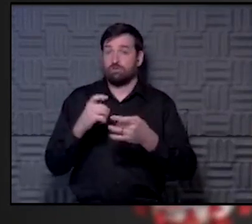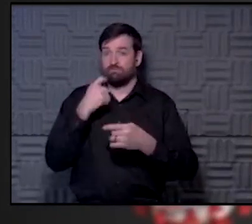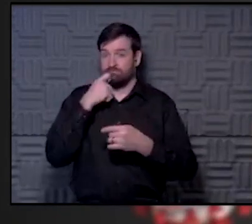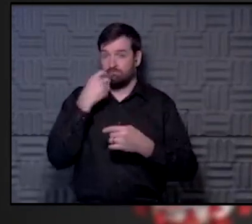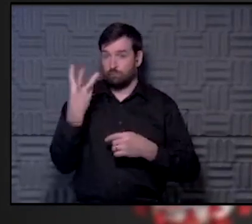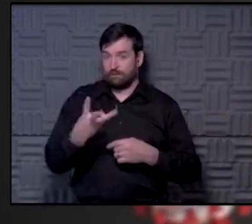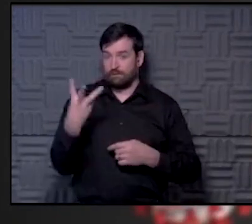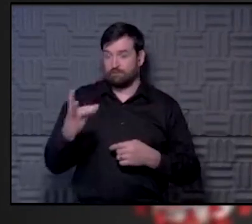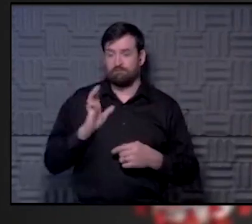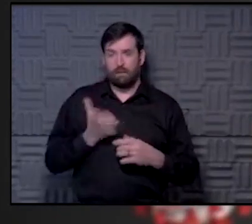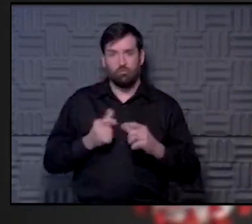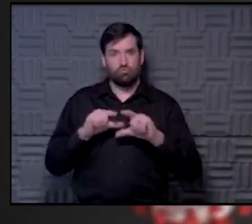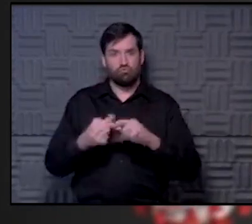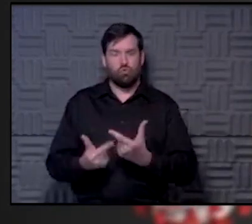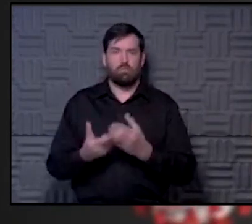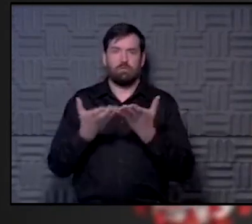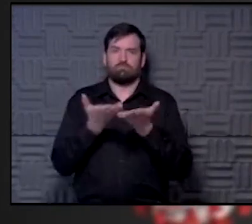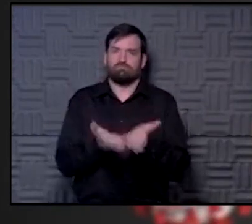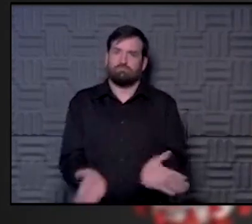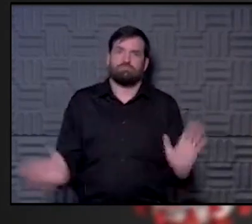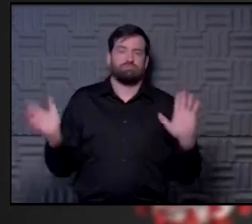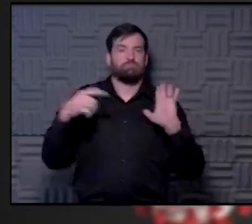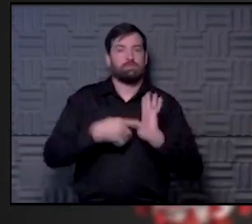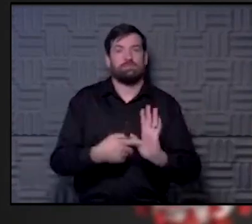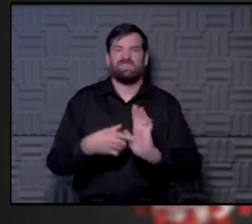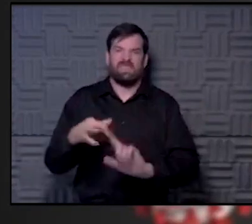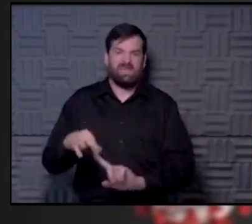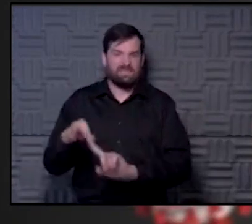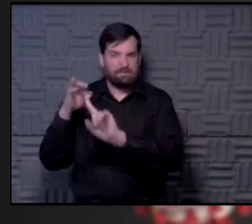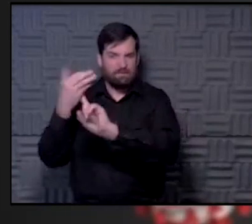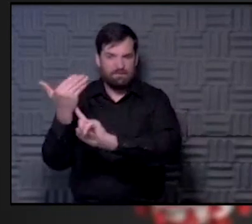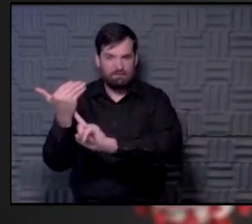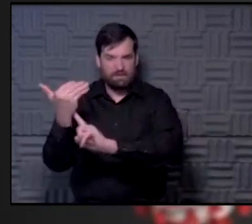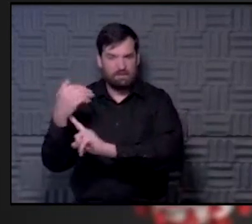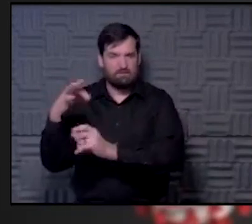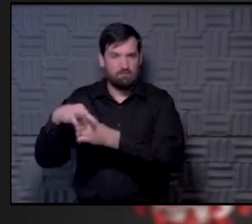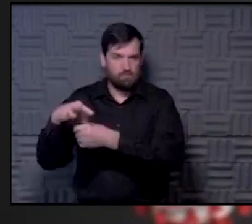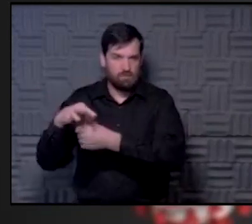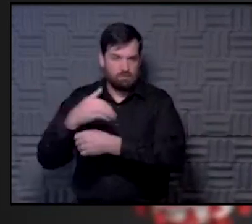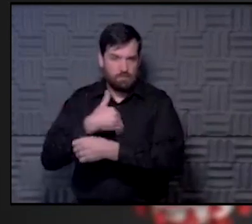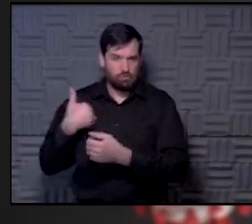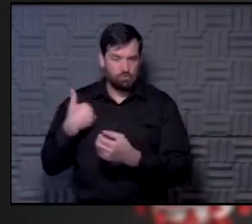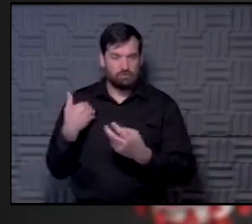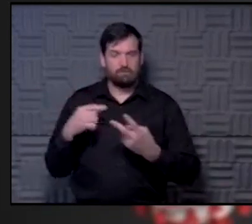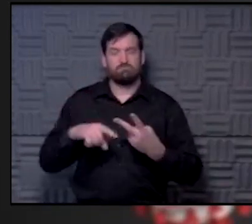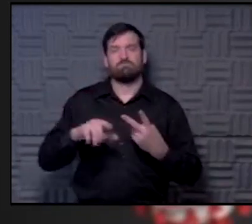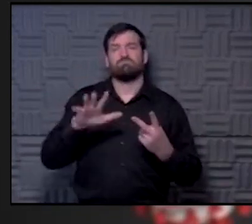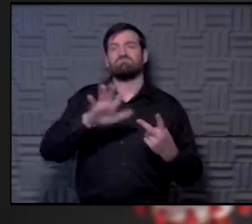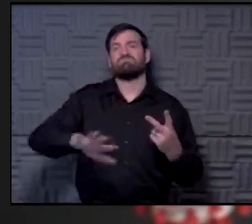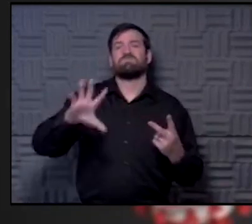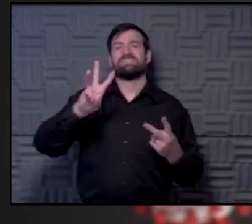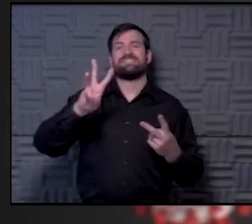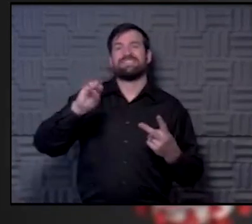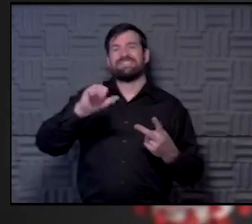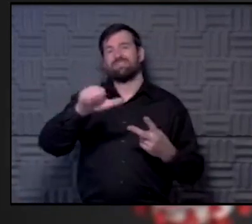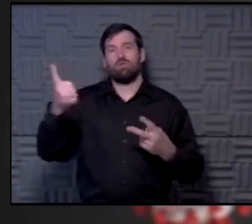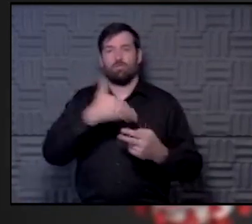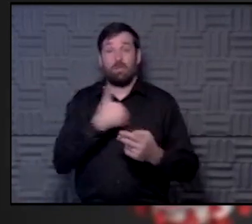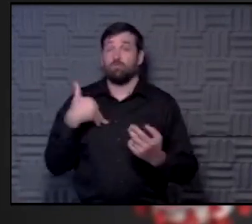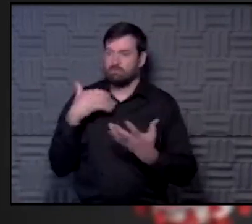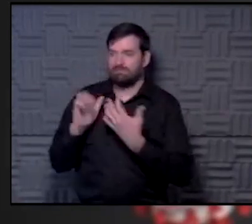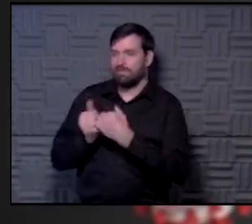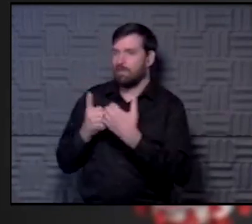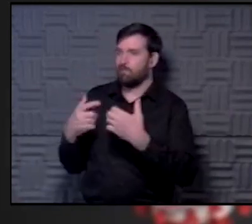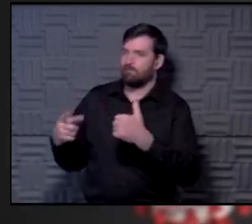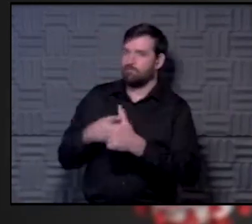our group is very widely represented. Other than the 15 voting members, we have about 60 liaison members, and that's actually how I got